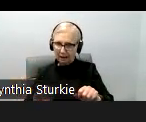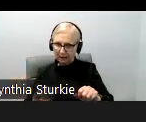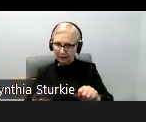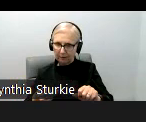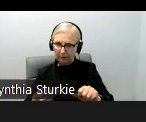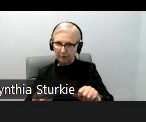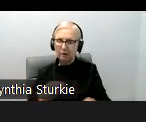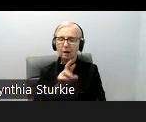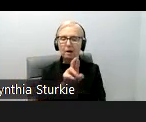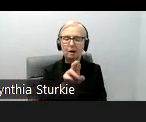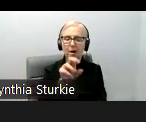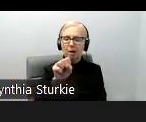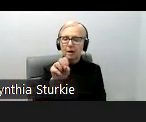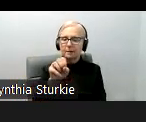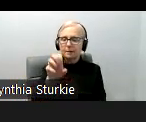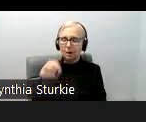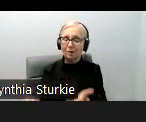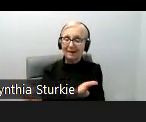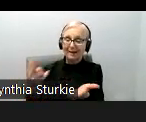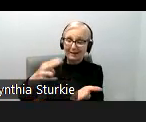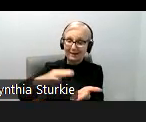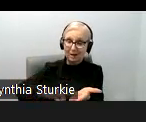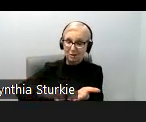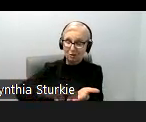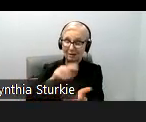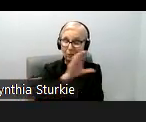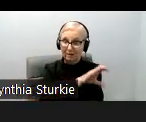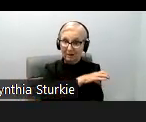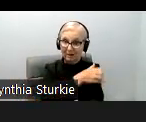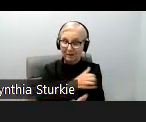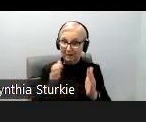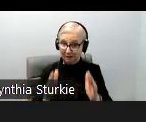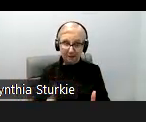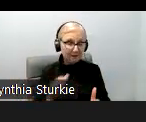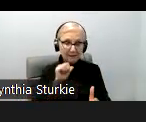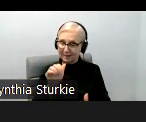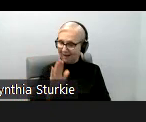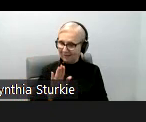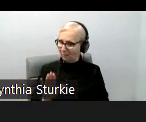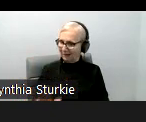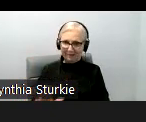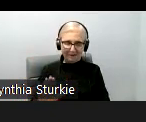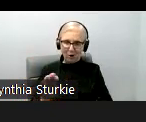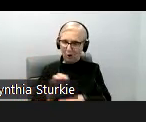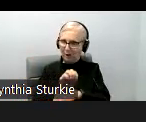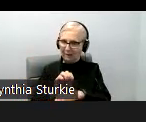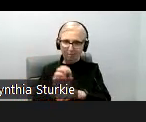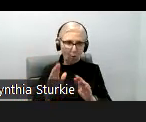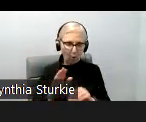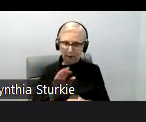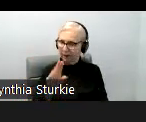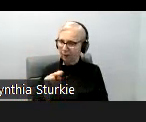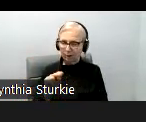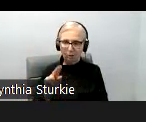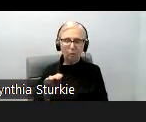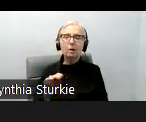So RSSOs can contract with the clinician. That does not need to be an employee of the RSSO. There